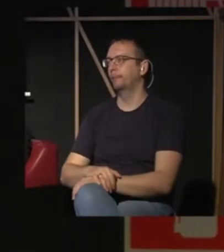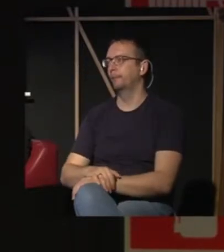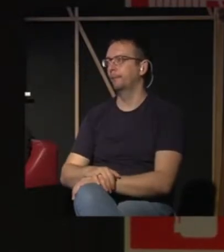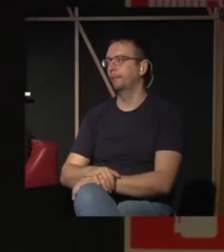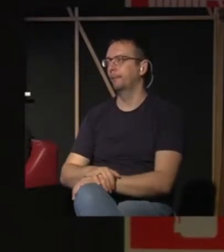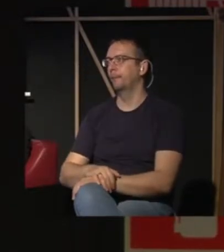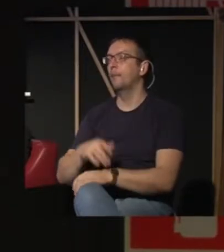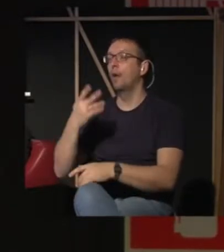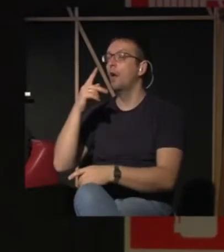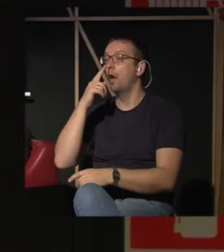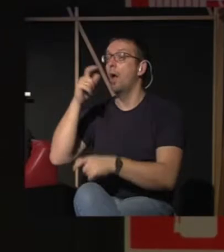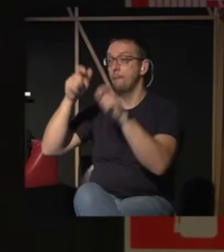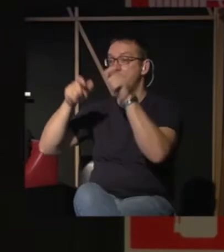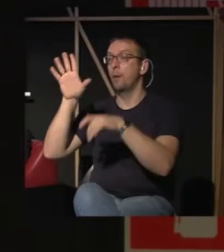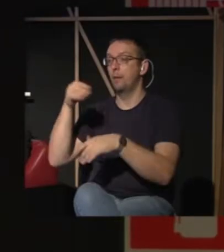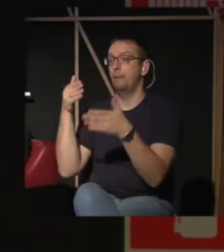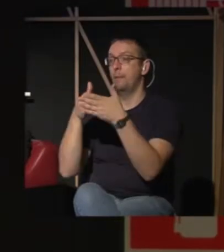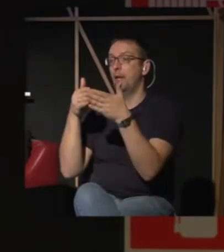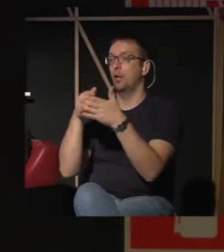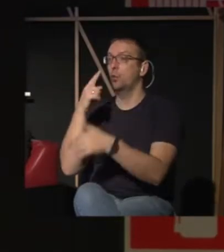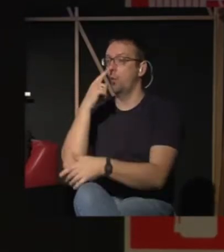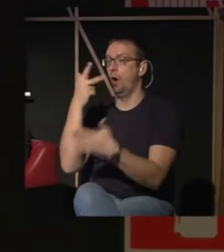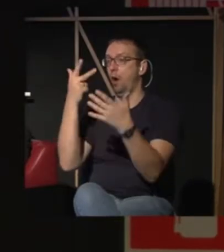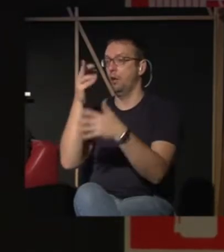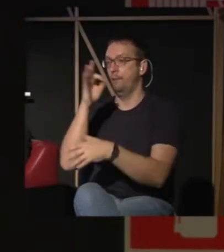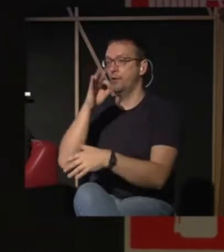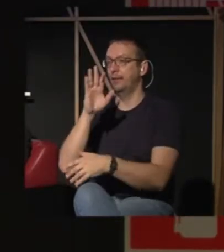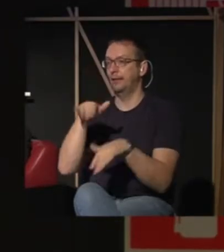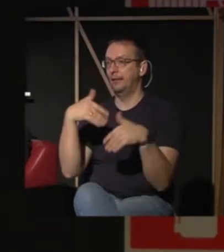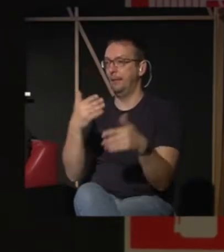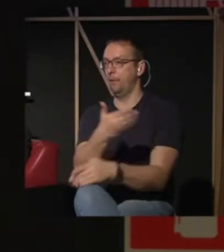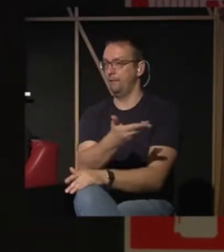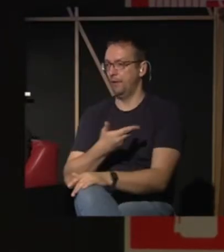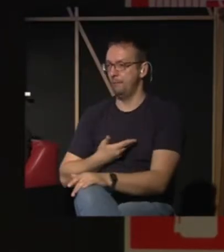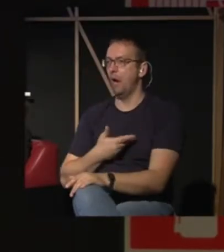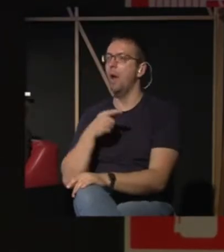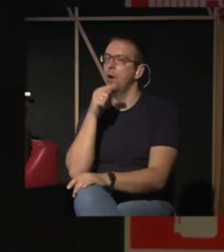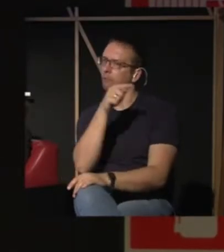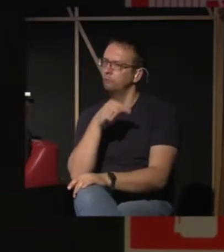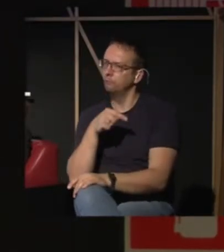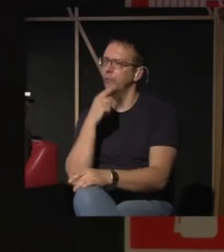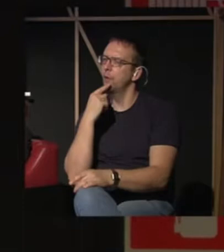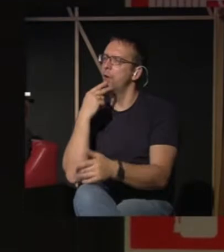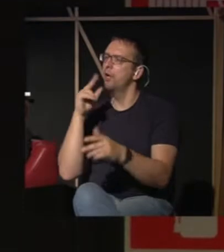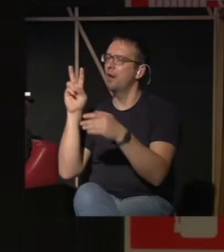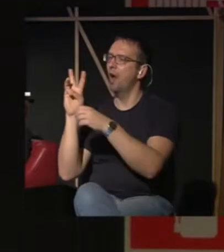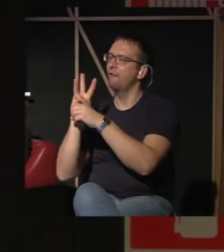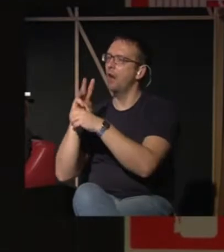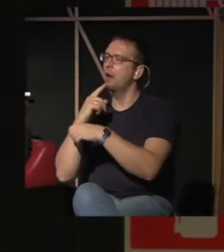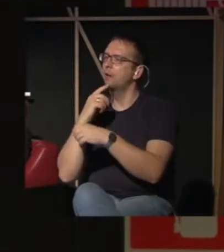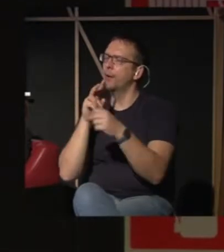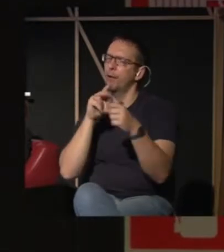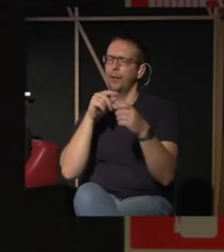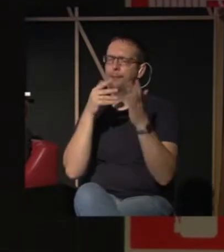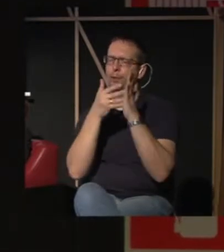all compiled by CAFE, back of house. This information was sent to FIFA within 24 hours.